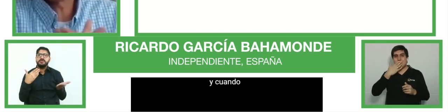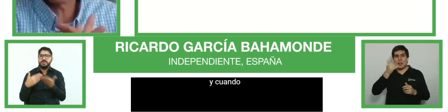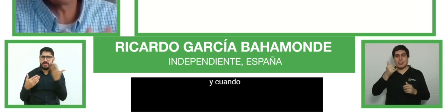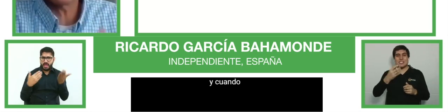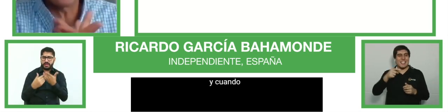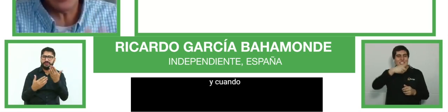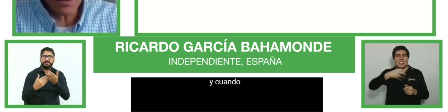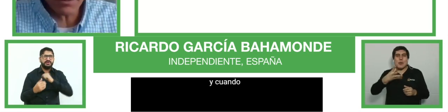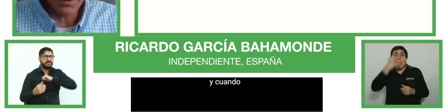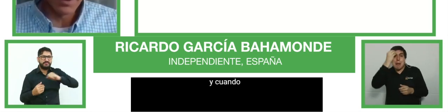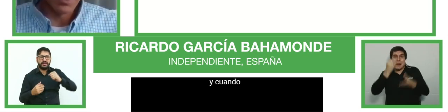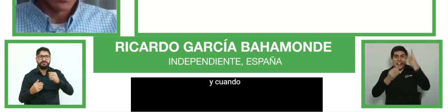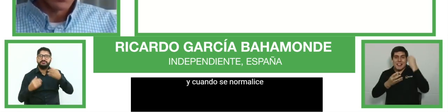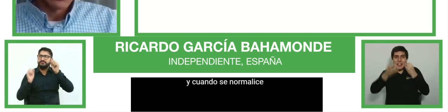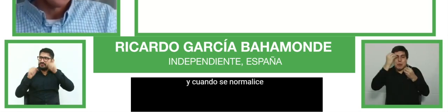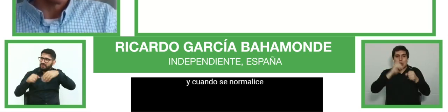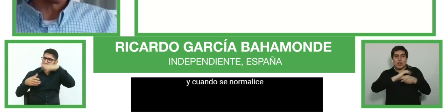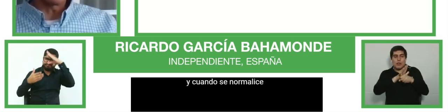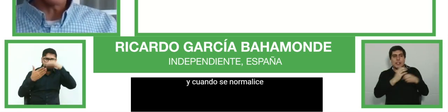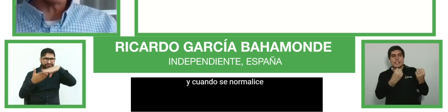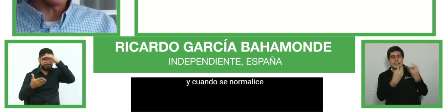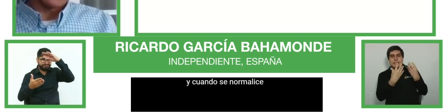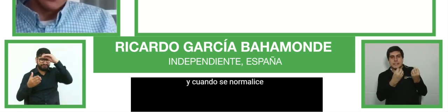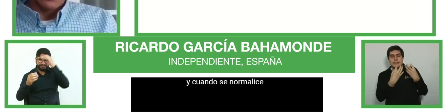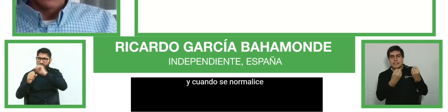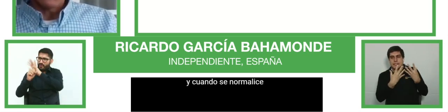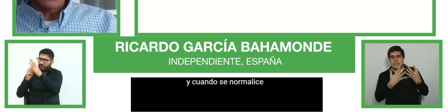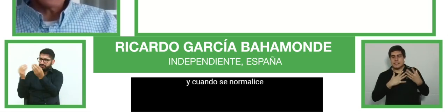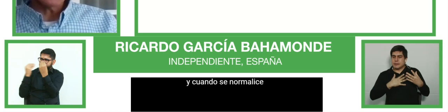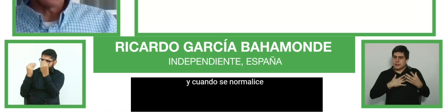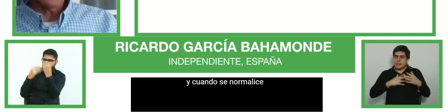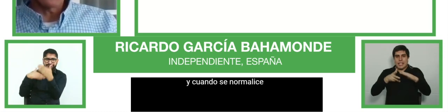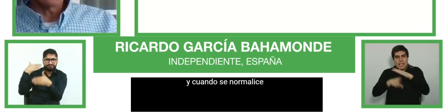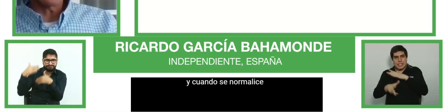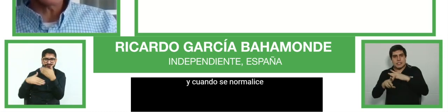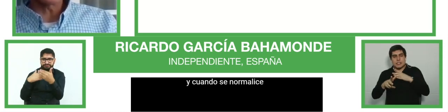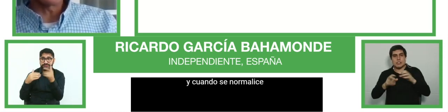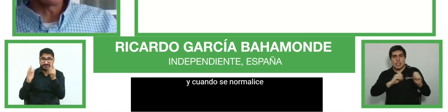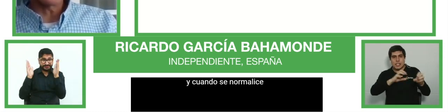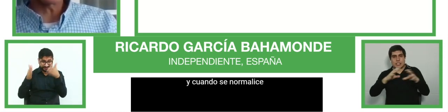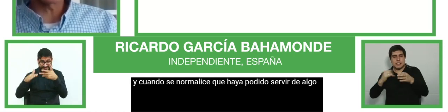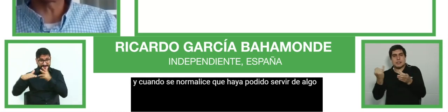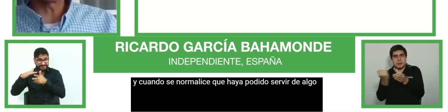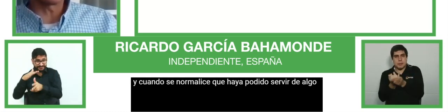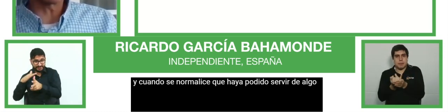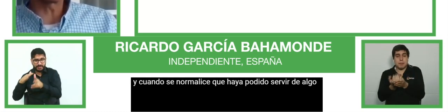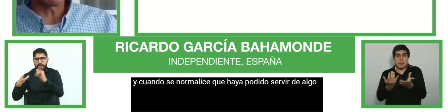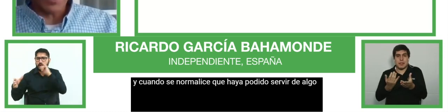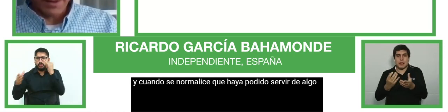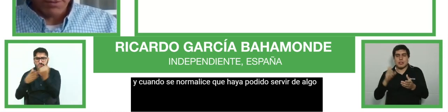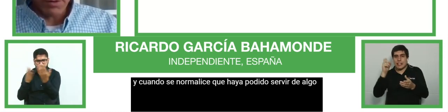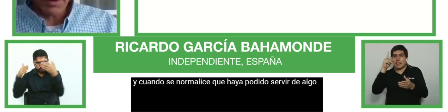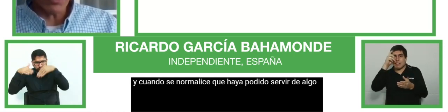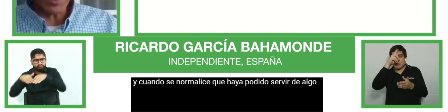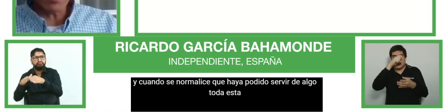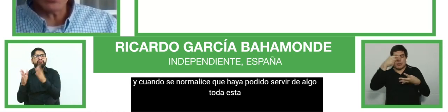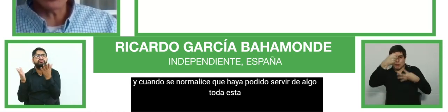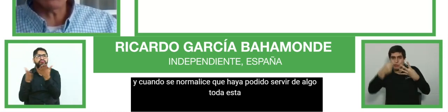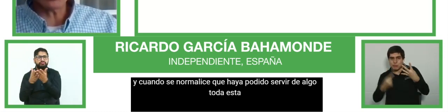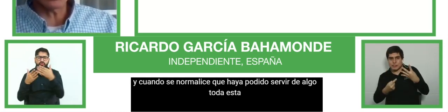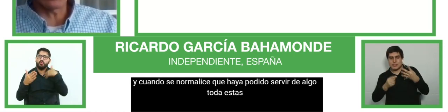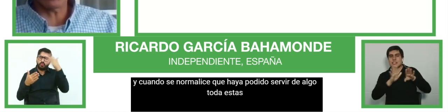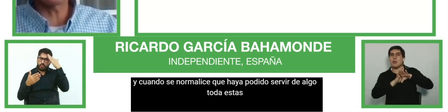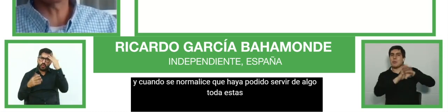all this situation can, and these difficulties can be overcome, and everything that we have